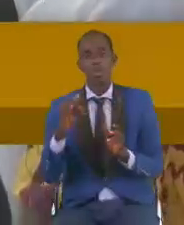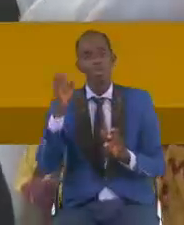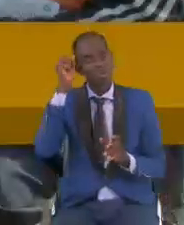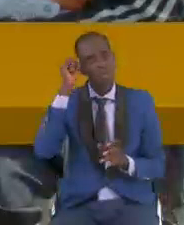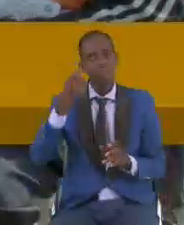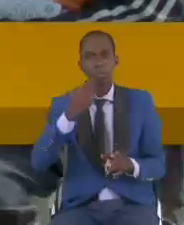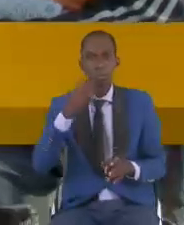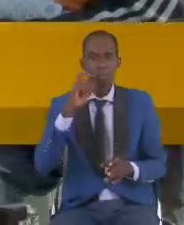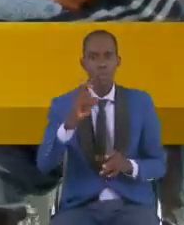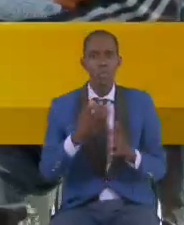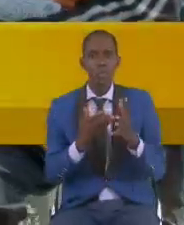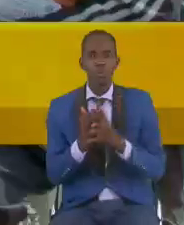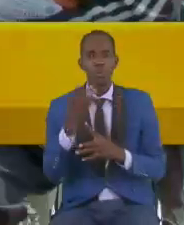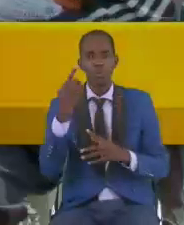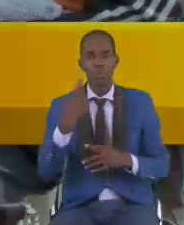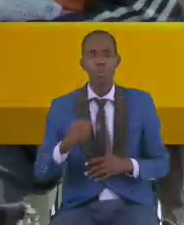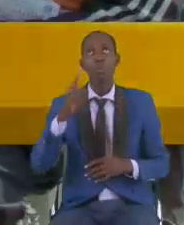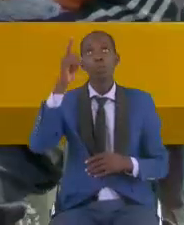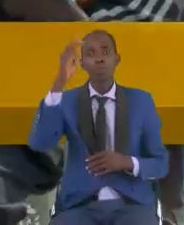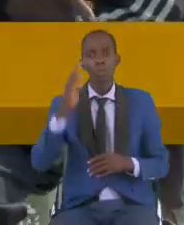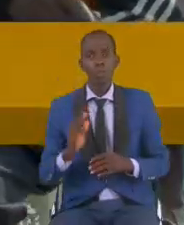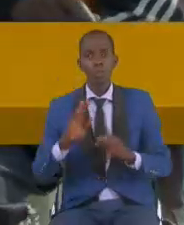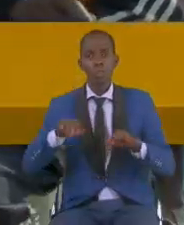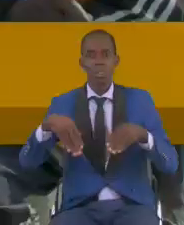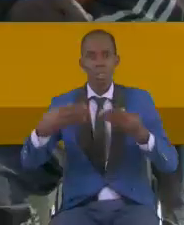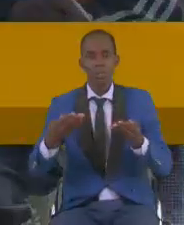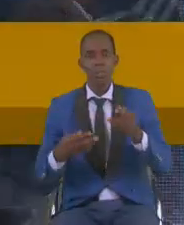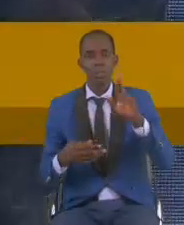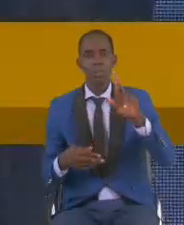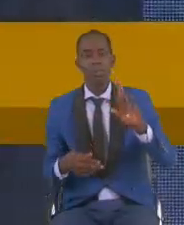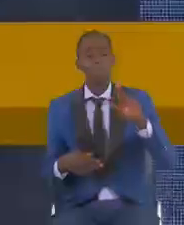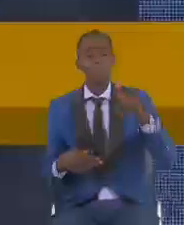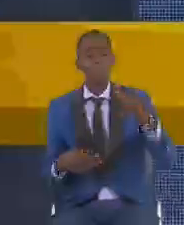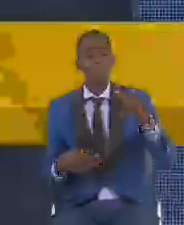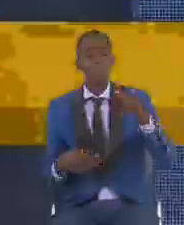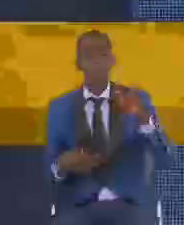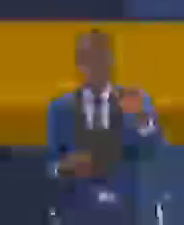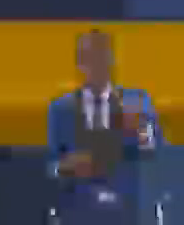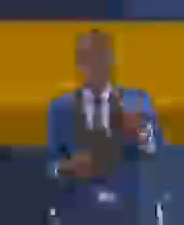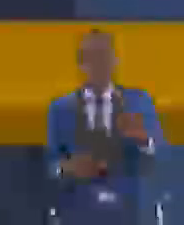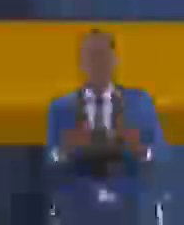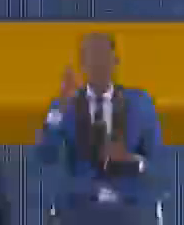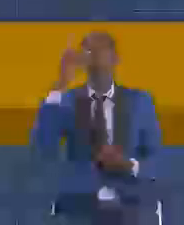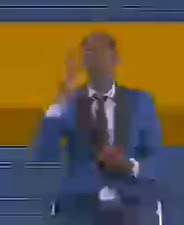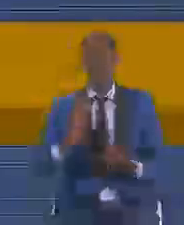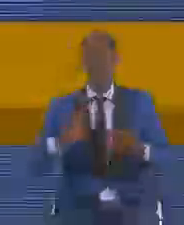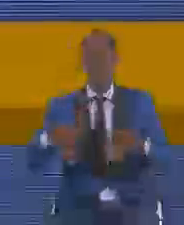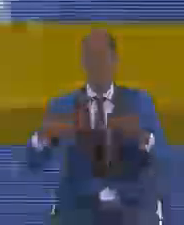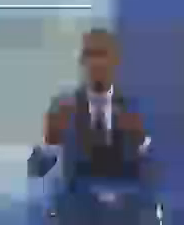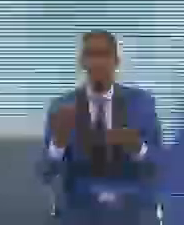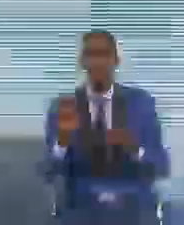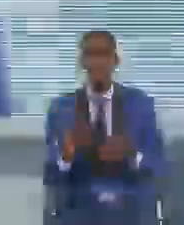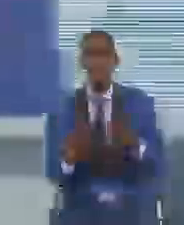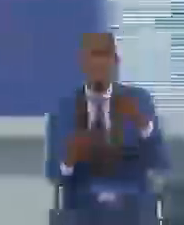through the God-given grit. The God-given grit. Let's look